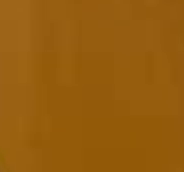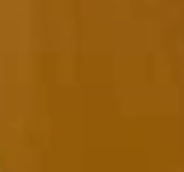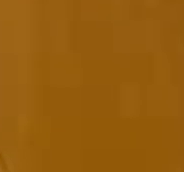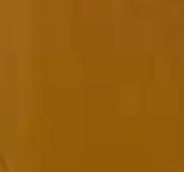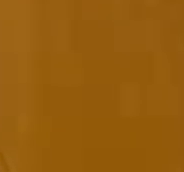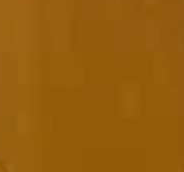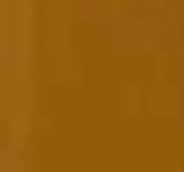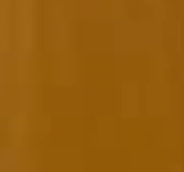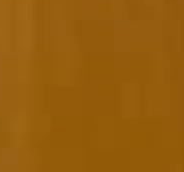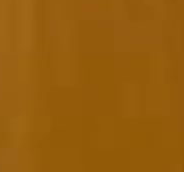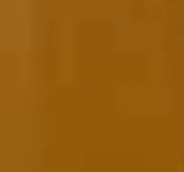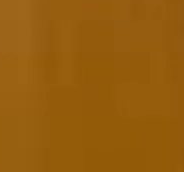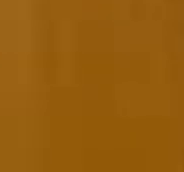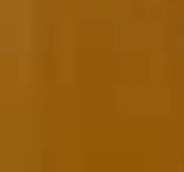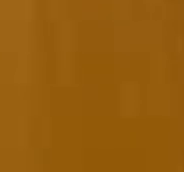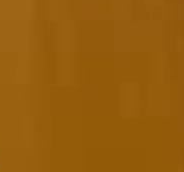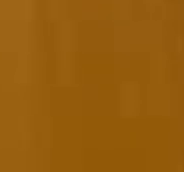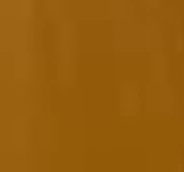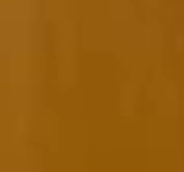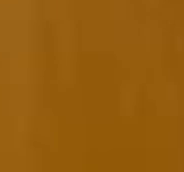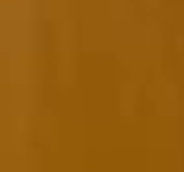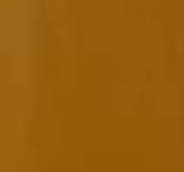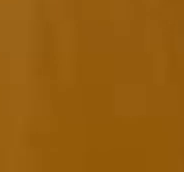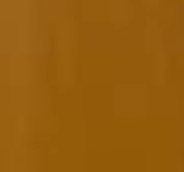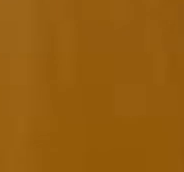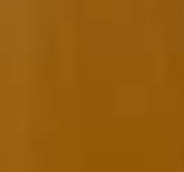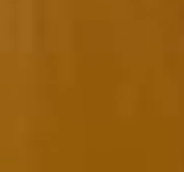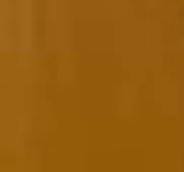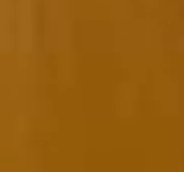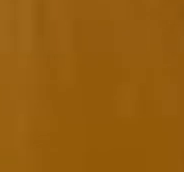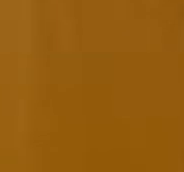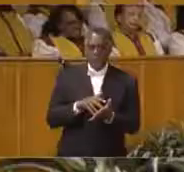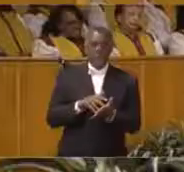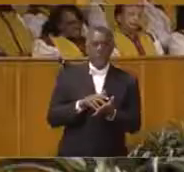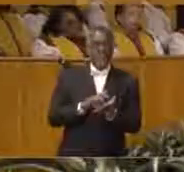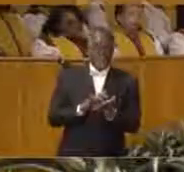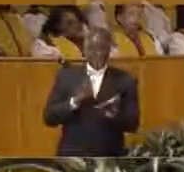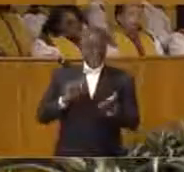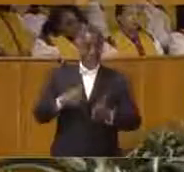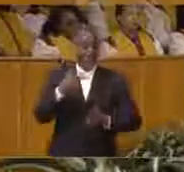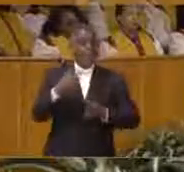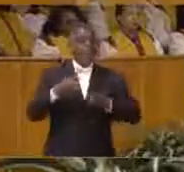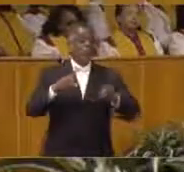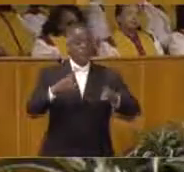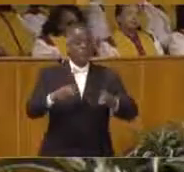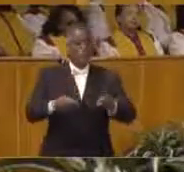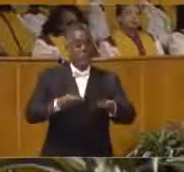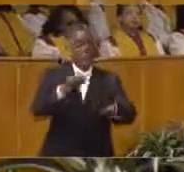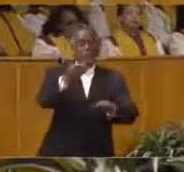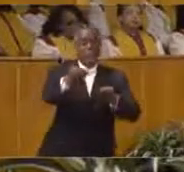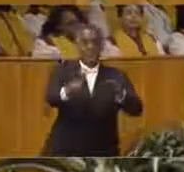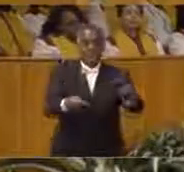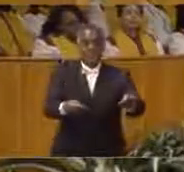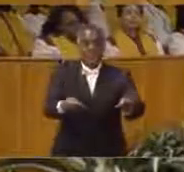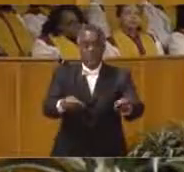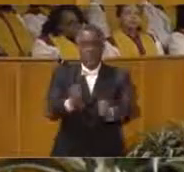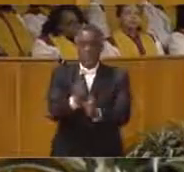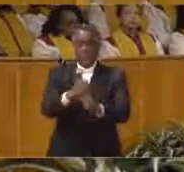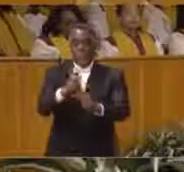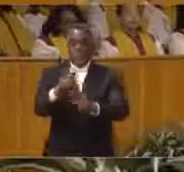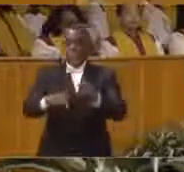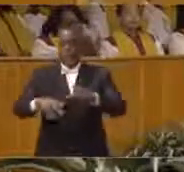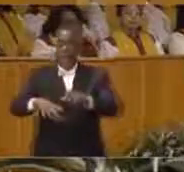become vulnerable to other ways of giving that cause those outside the